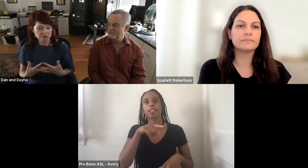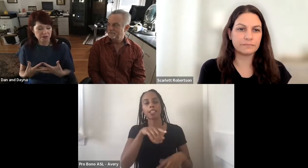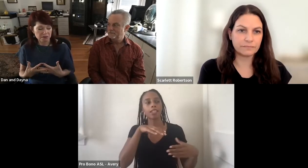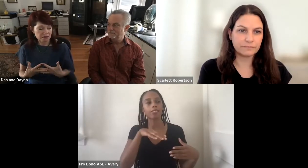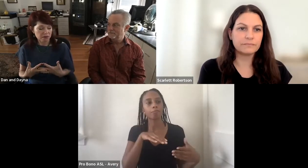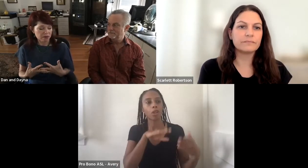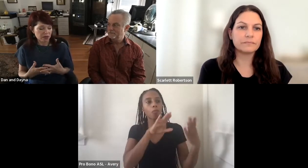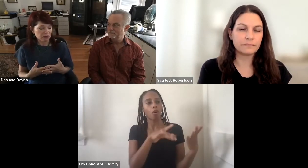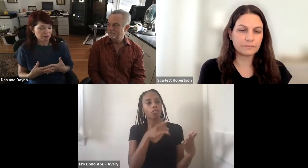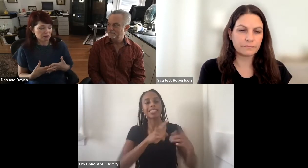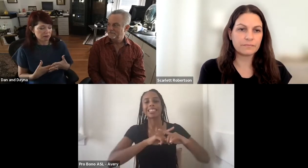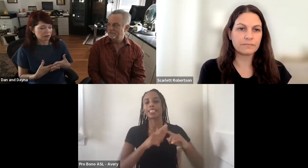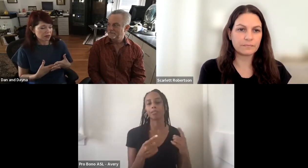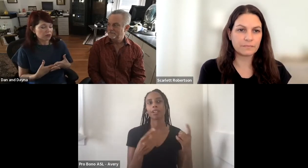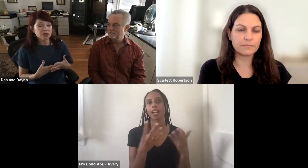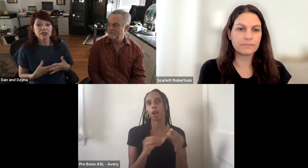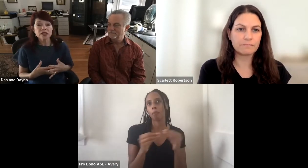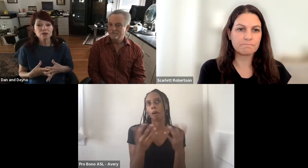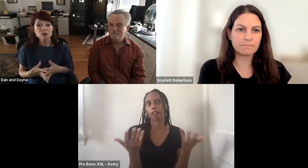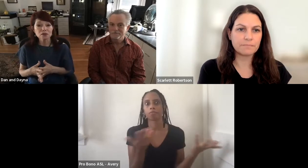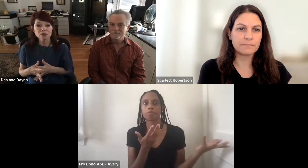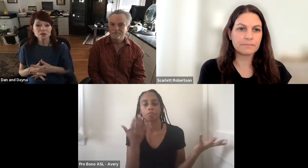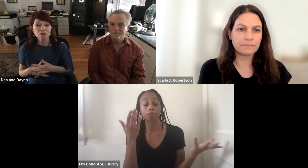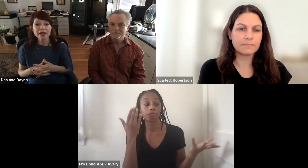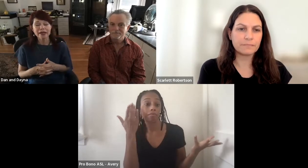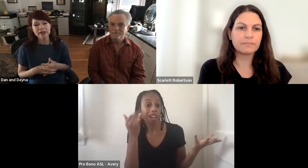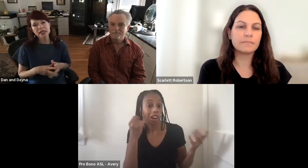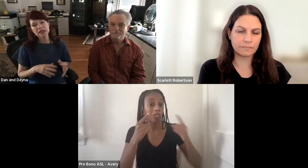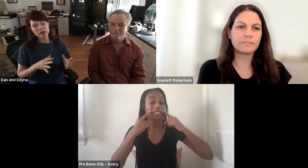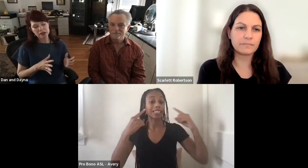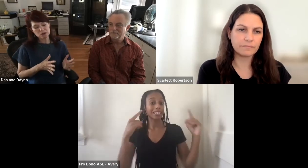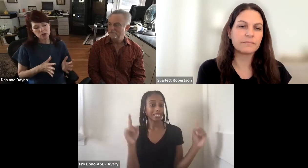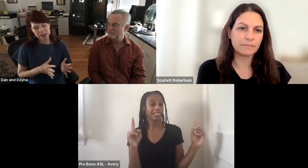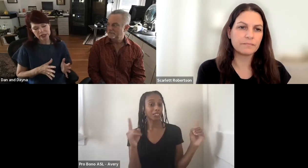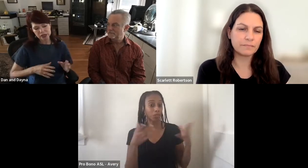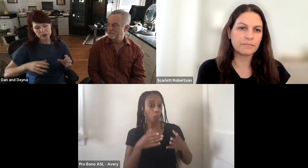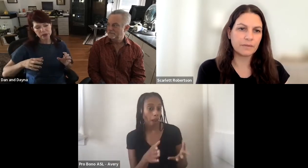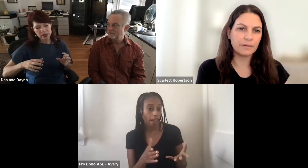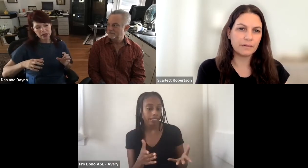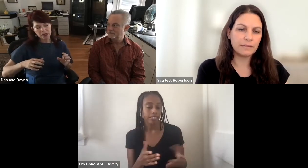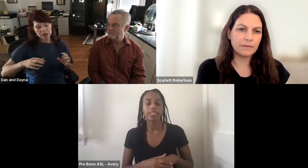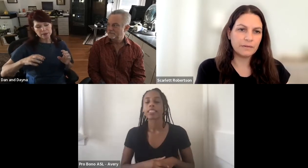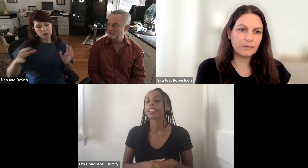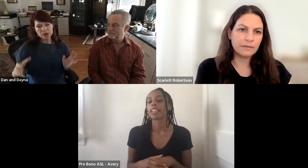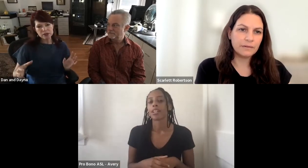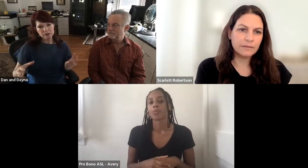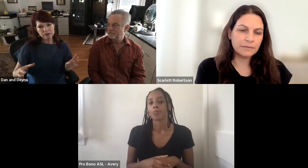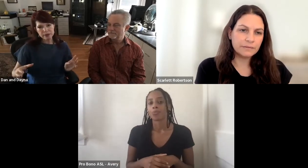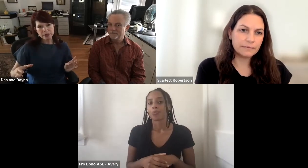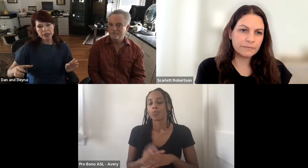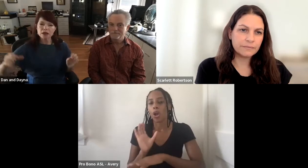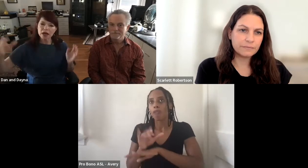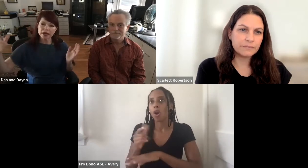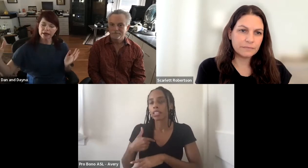more, I don't know, successful way. And it kind of forced us to approach the film